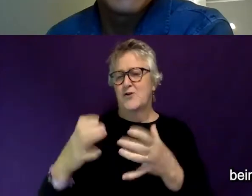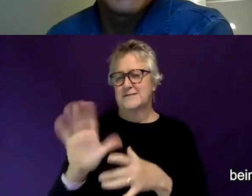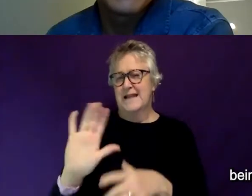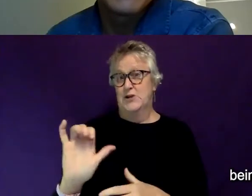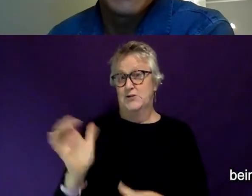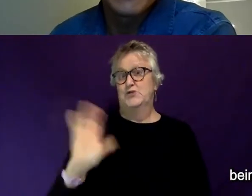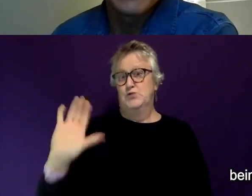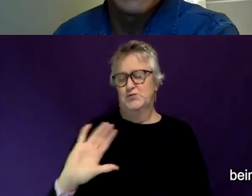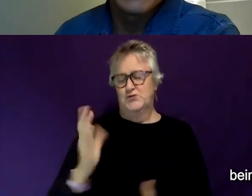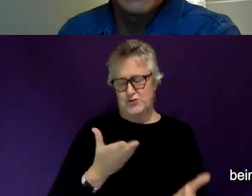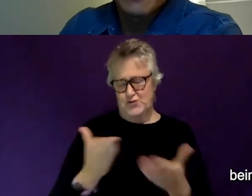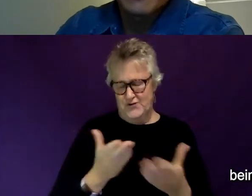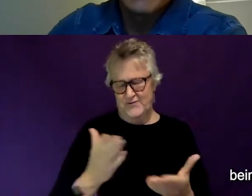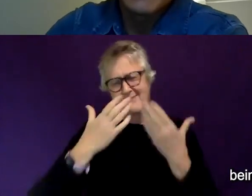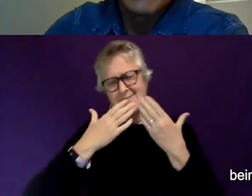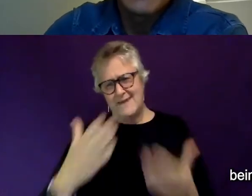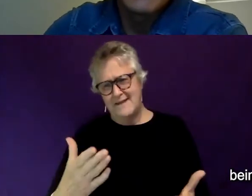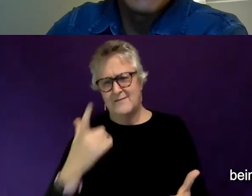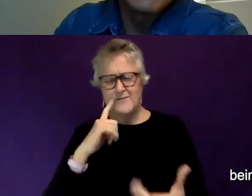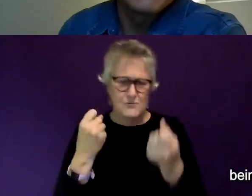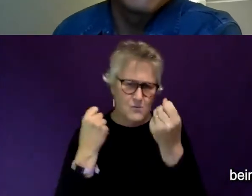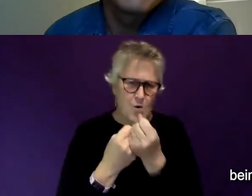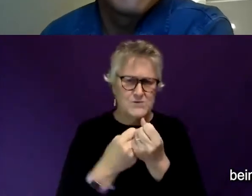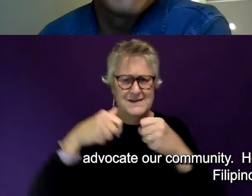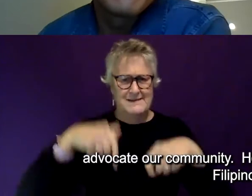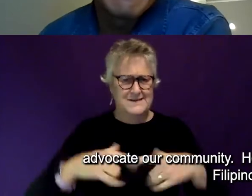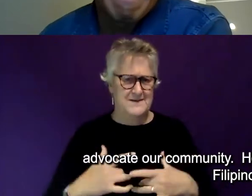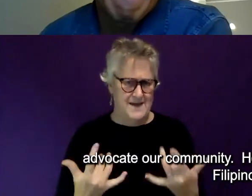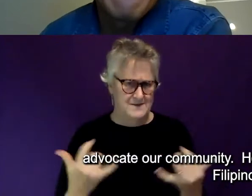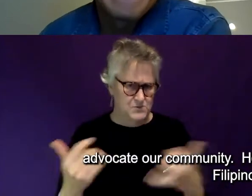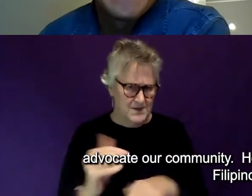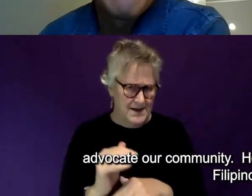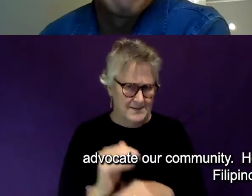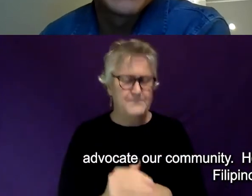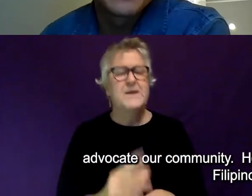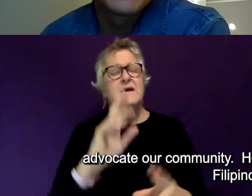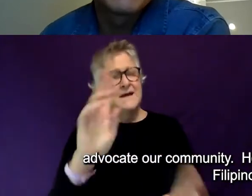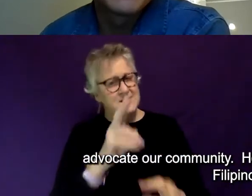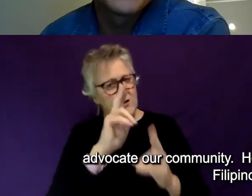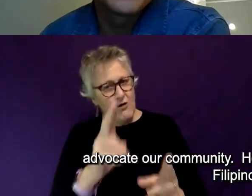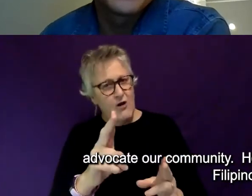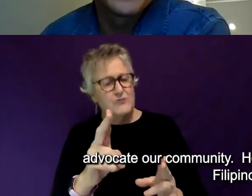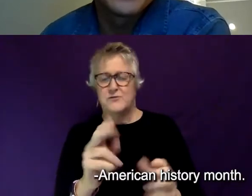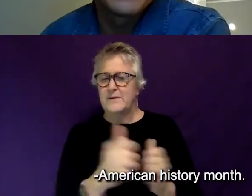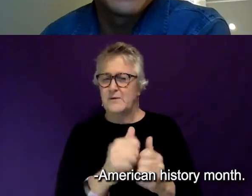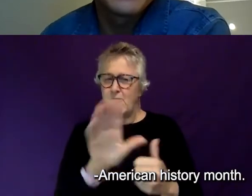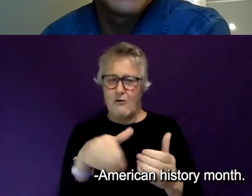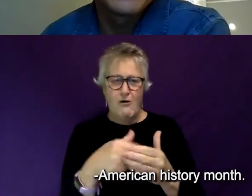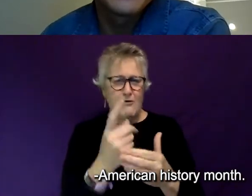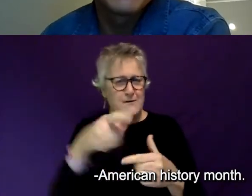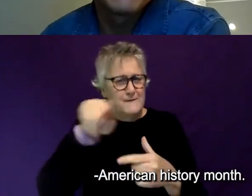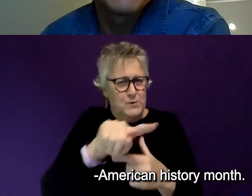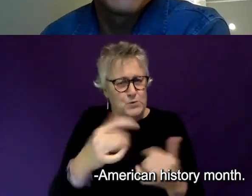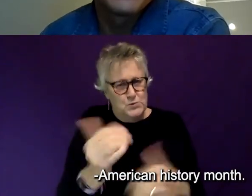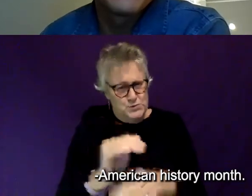being an advocate for our community and hosting this space for us. It's an honor to be with all of you on this panel celebrating the